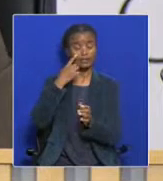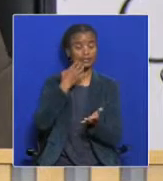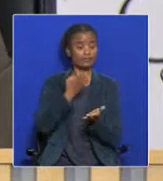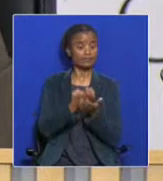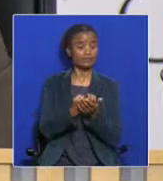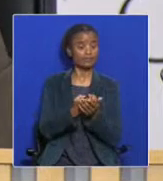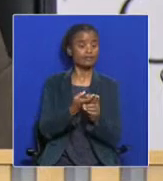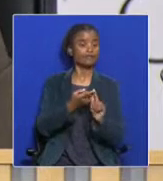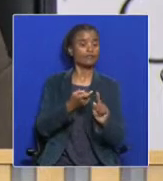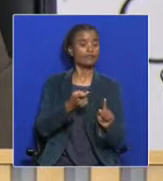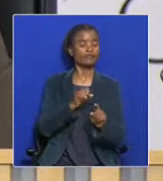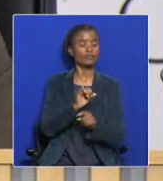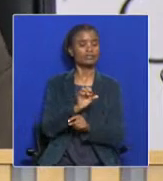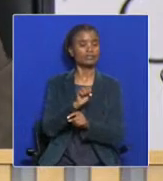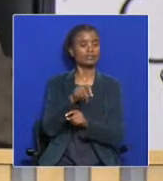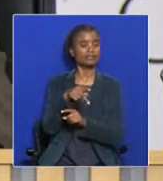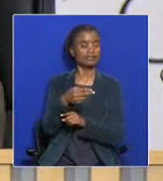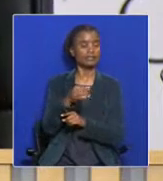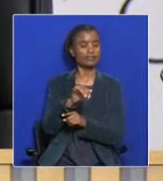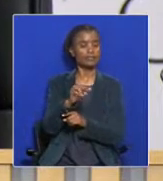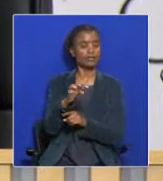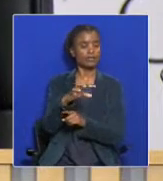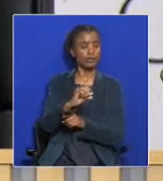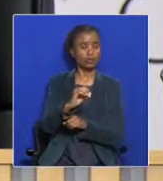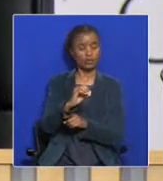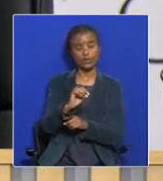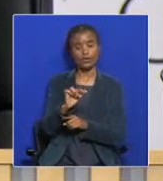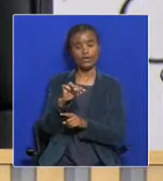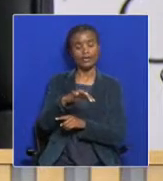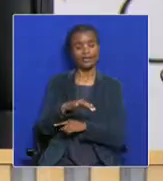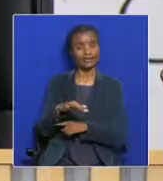policing area. It's not the norm. He's speaking of